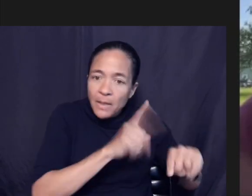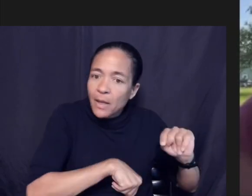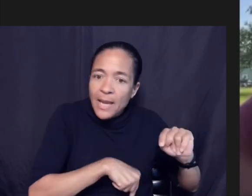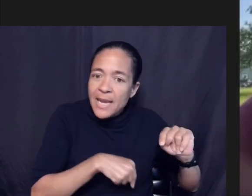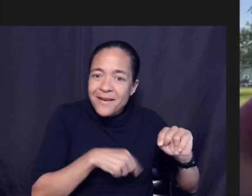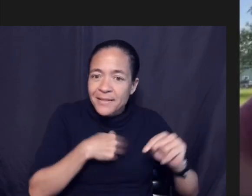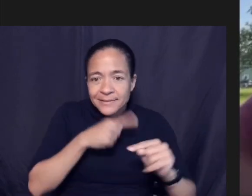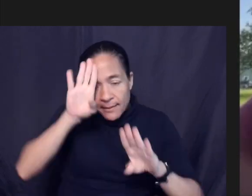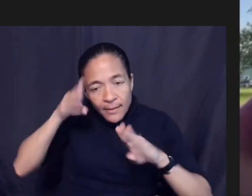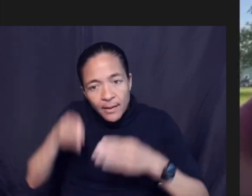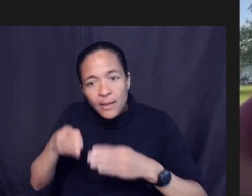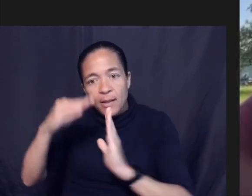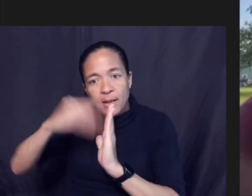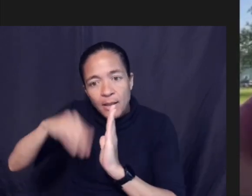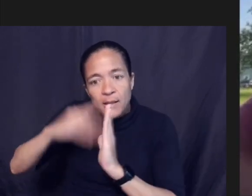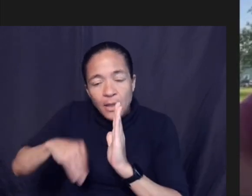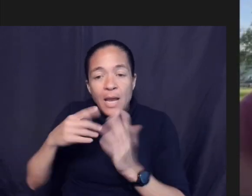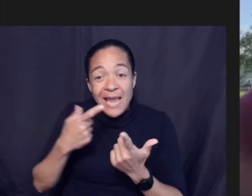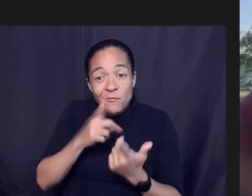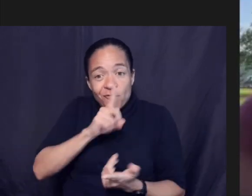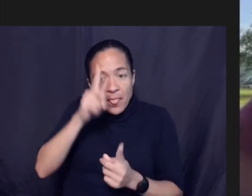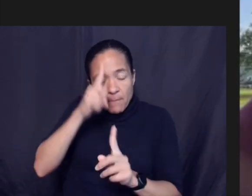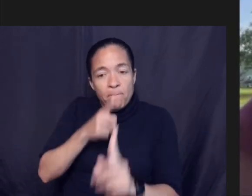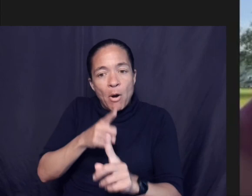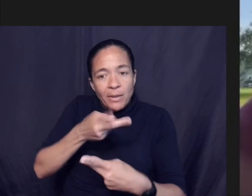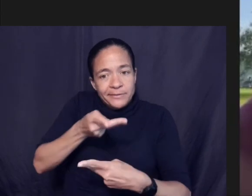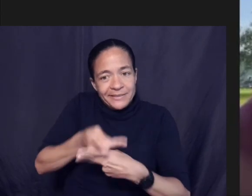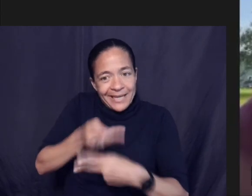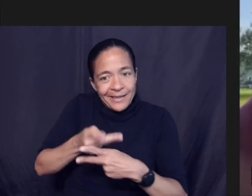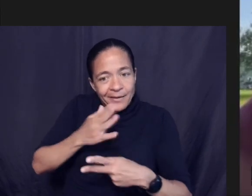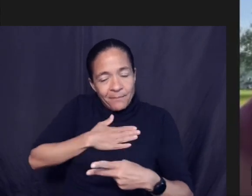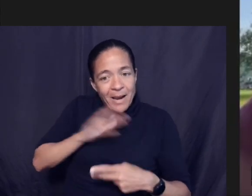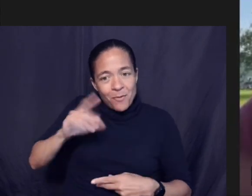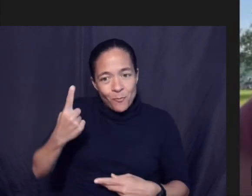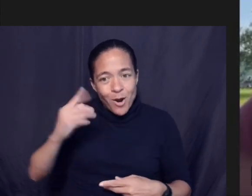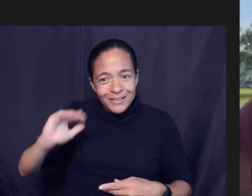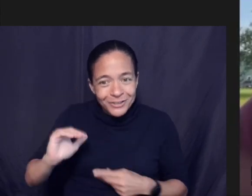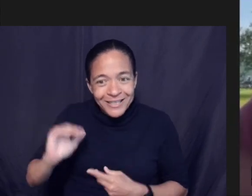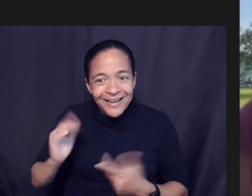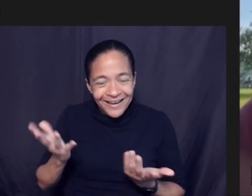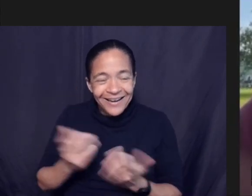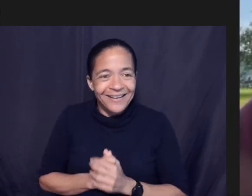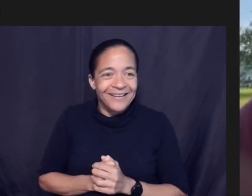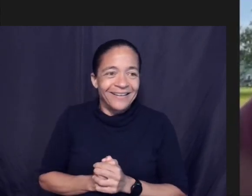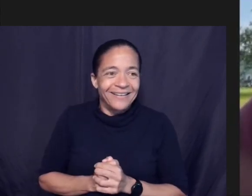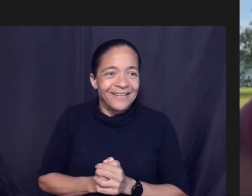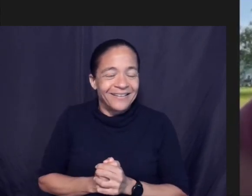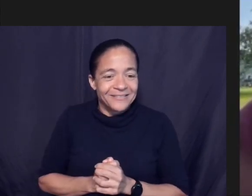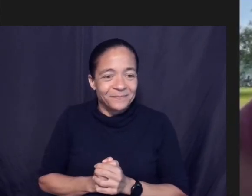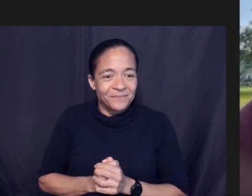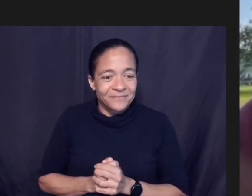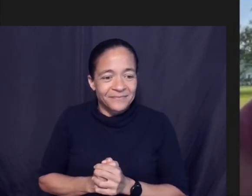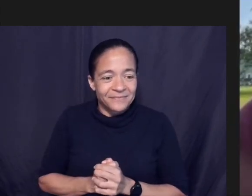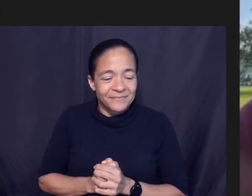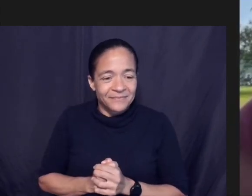your family, to taking care of your own child. And there's like, oh no, you're